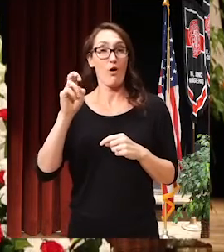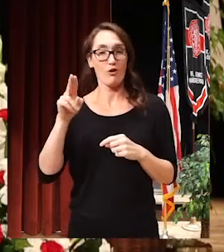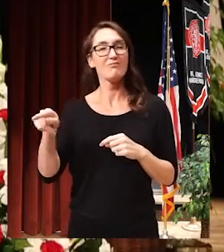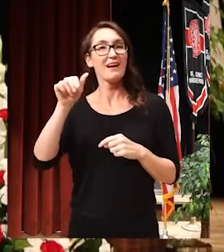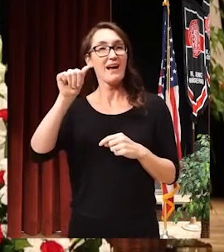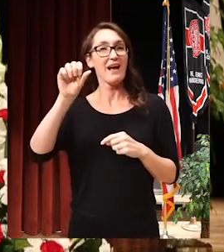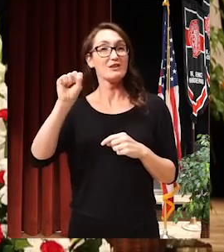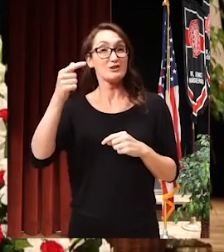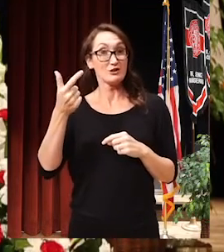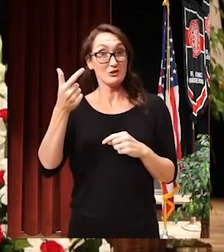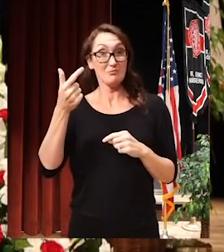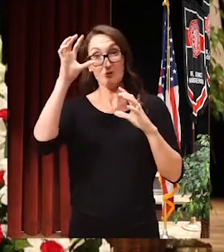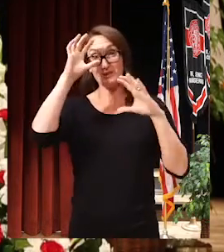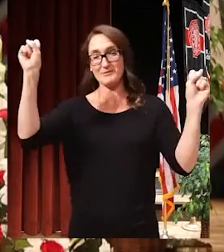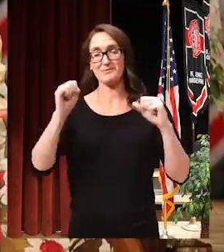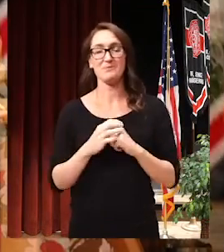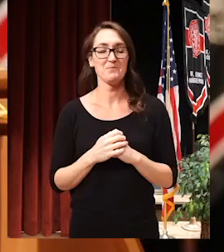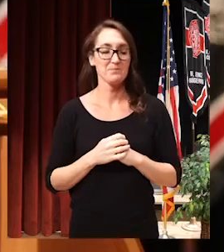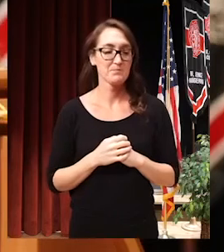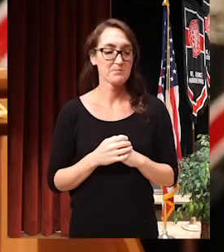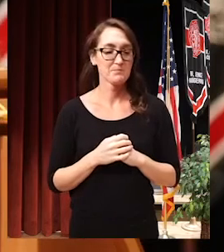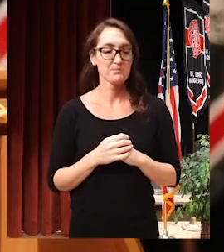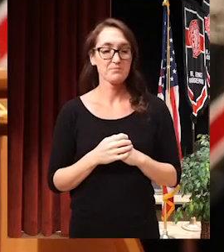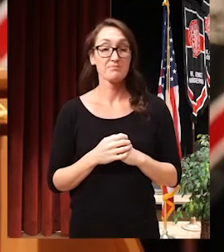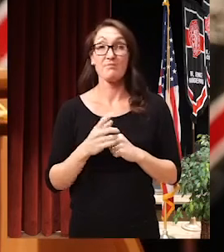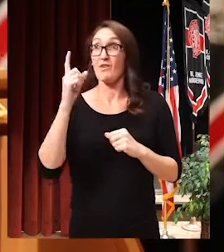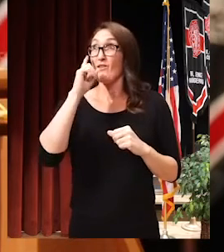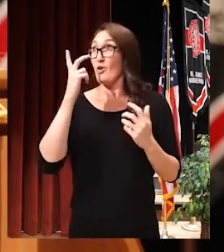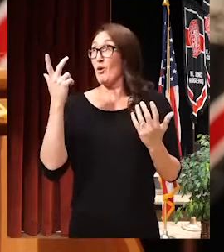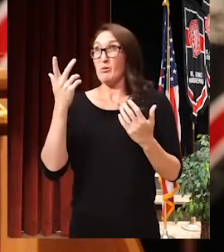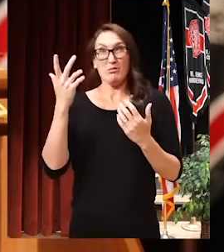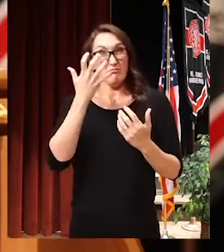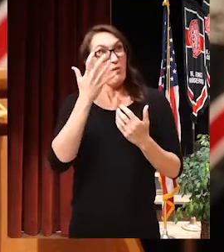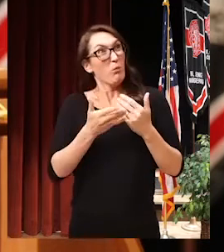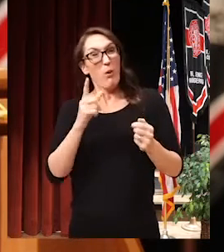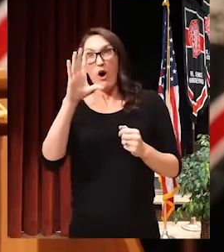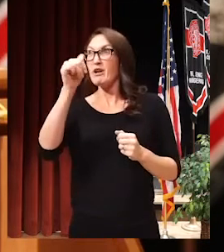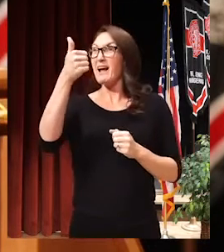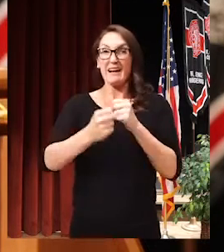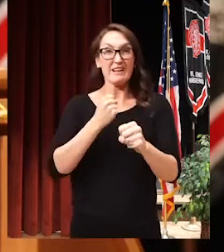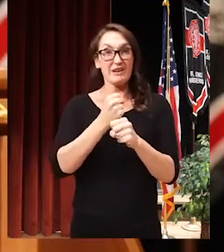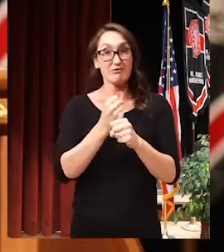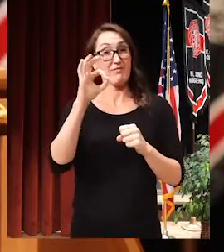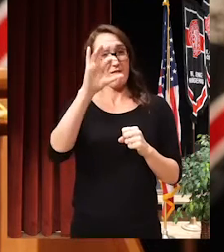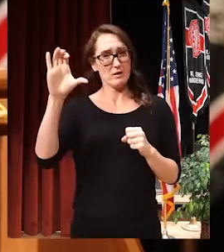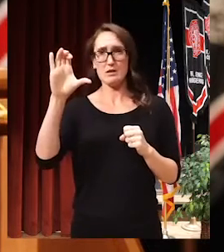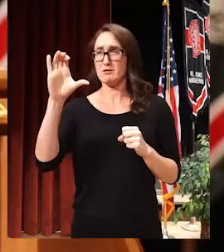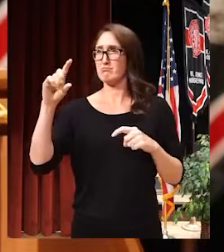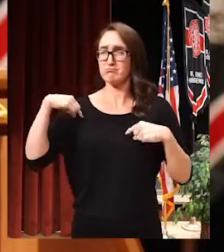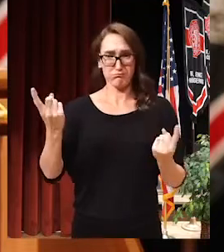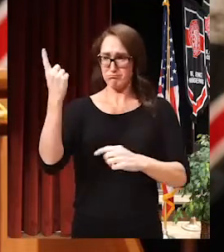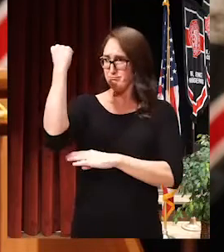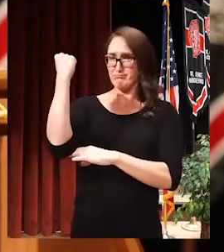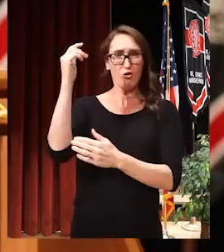our Associate Student Government President. For almost 110 years, Fresno City College has made the commitment